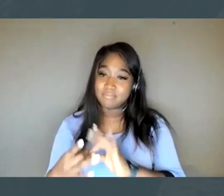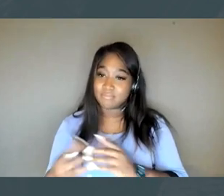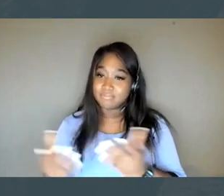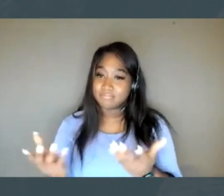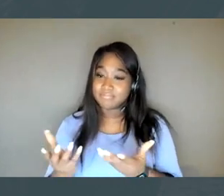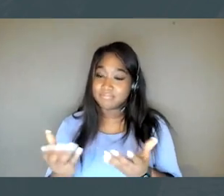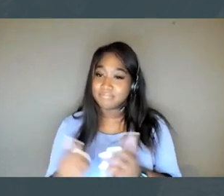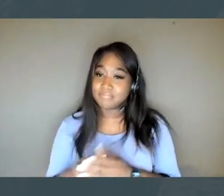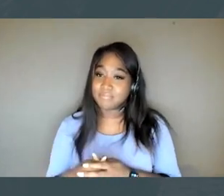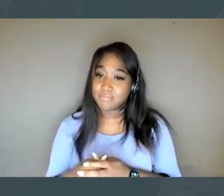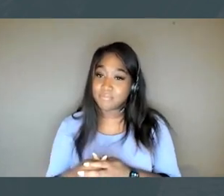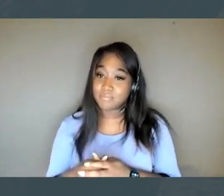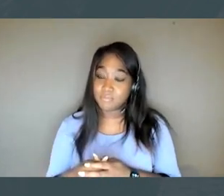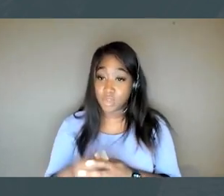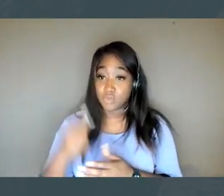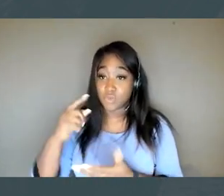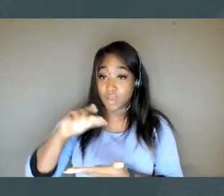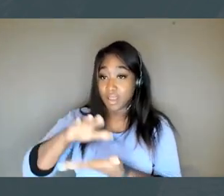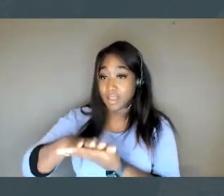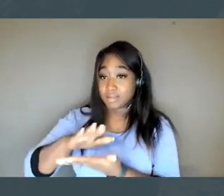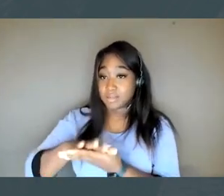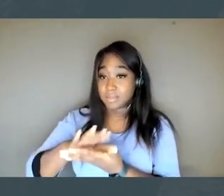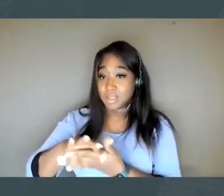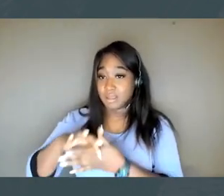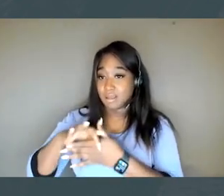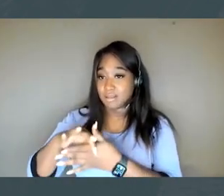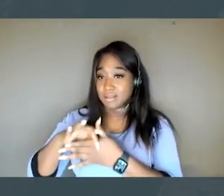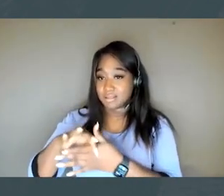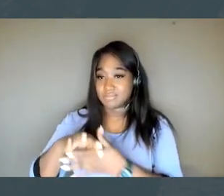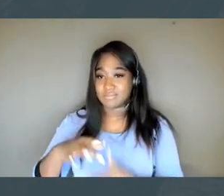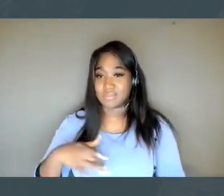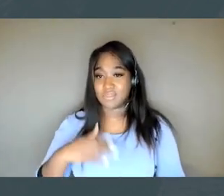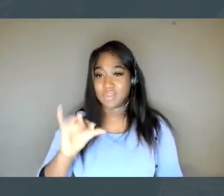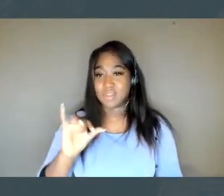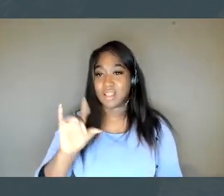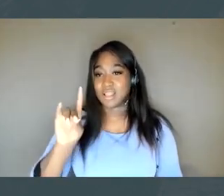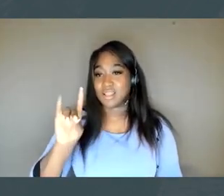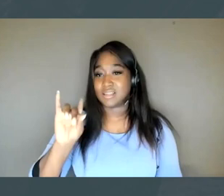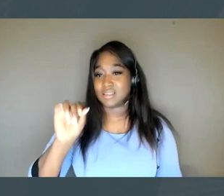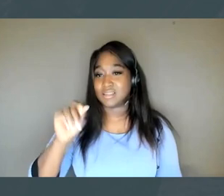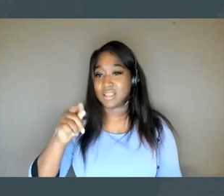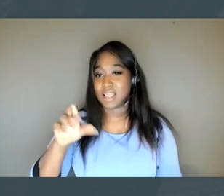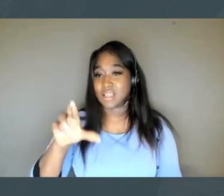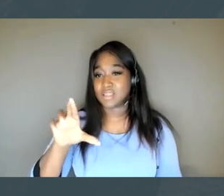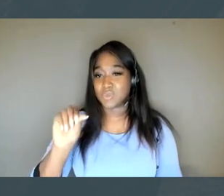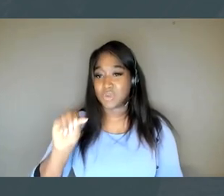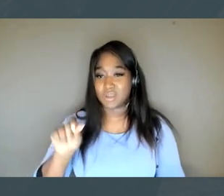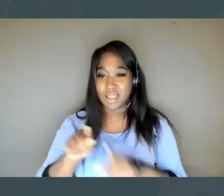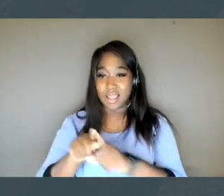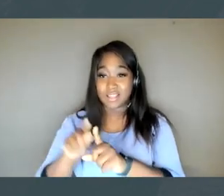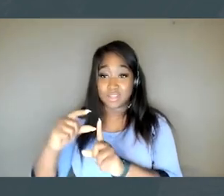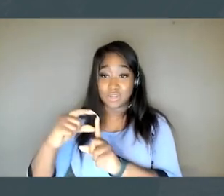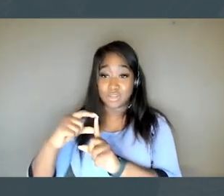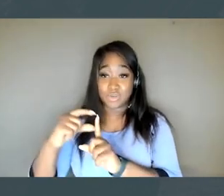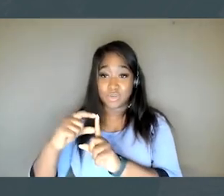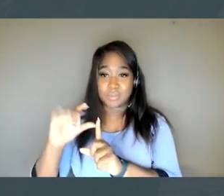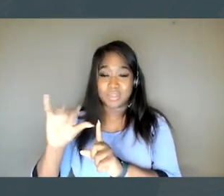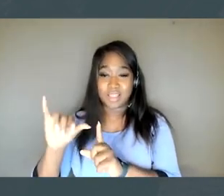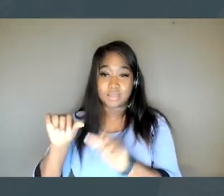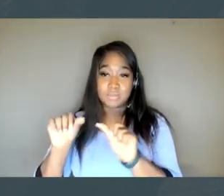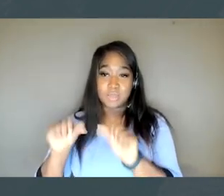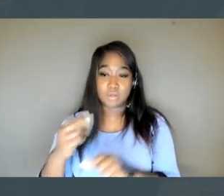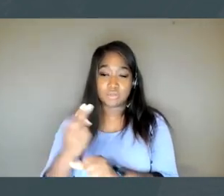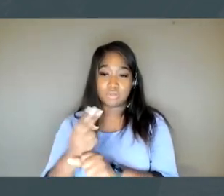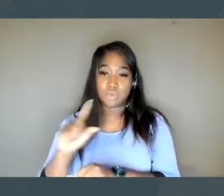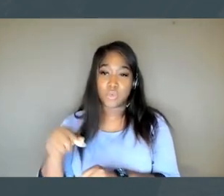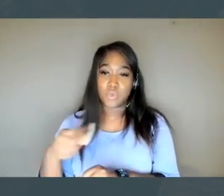in the academic context, I feel like diaspora as a term is possible to use only as a